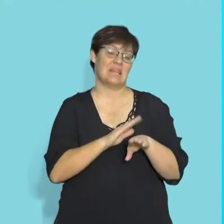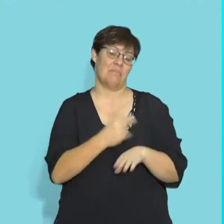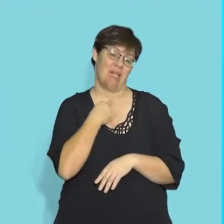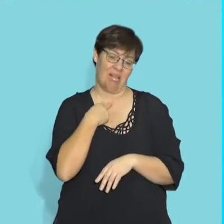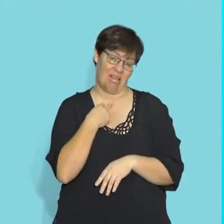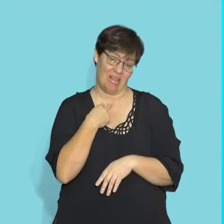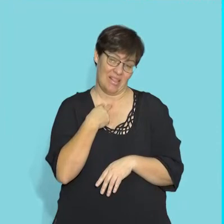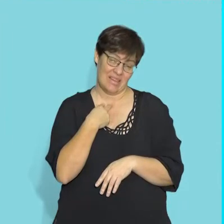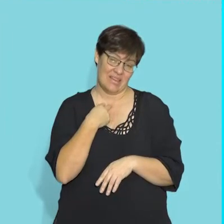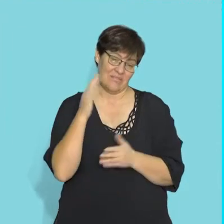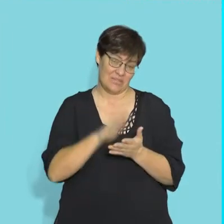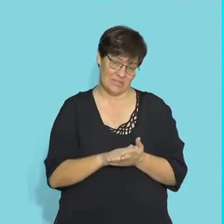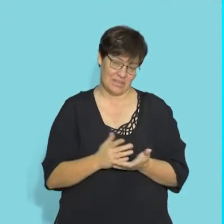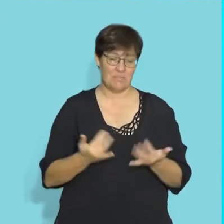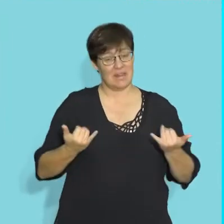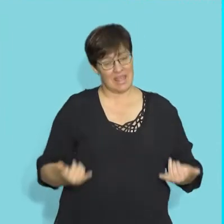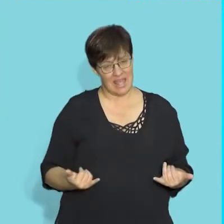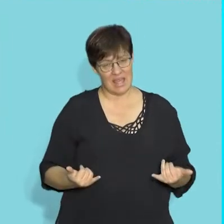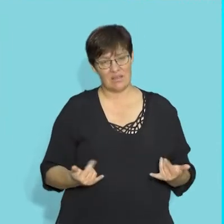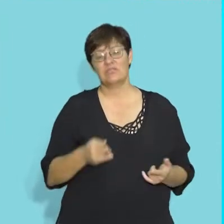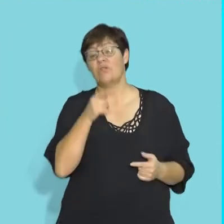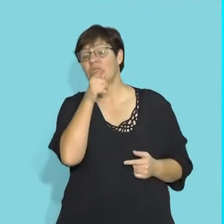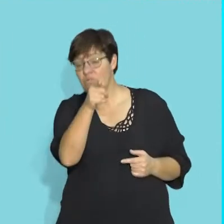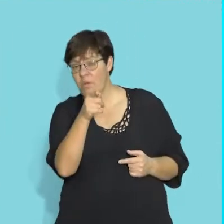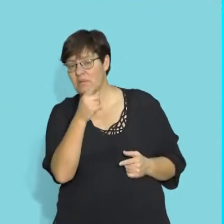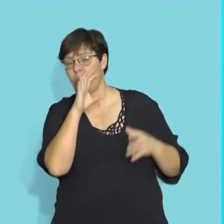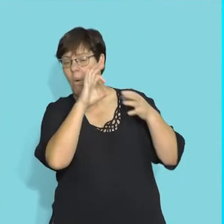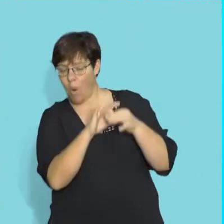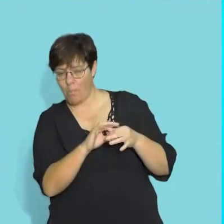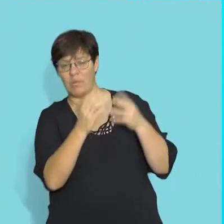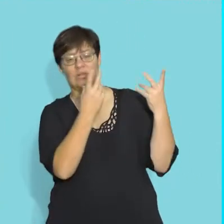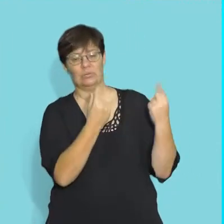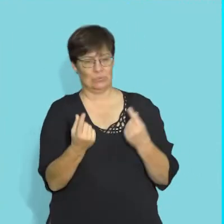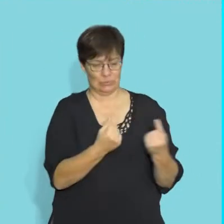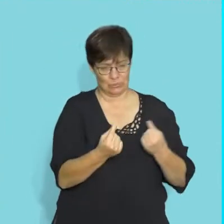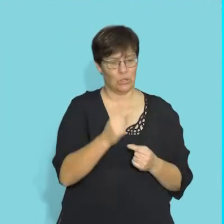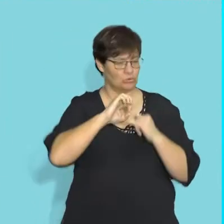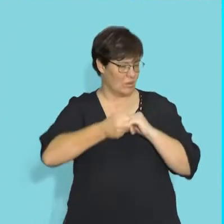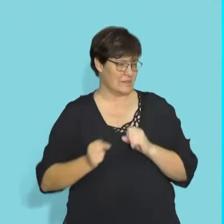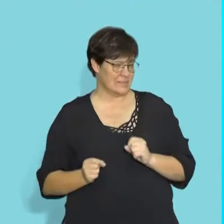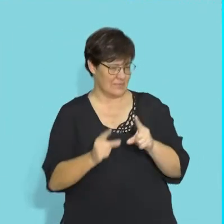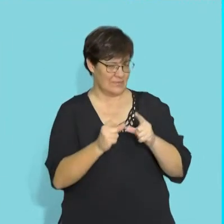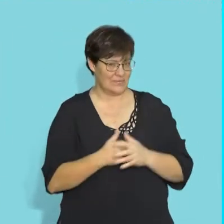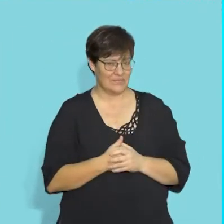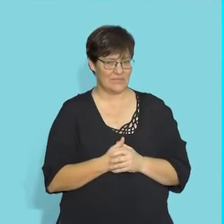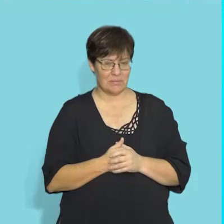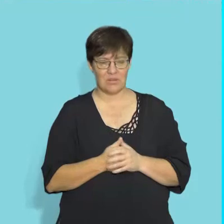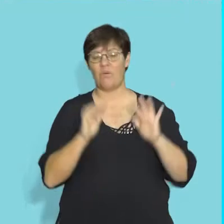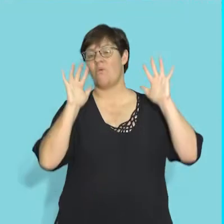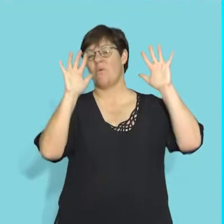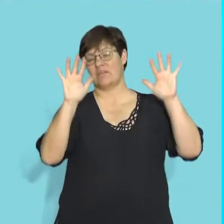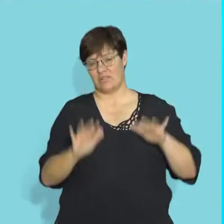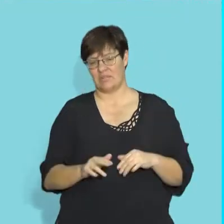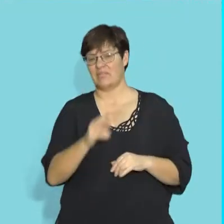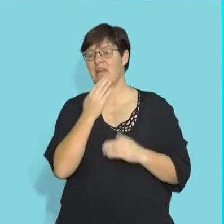I don't have time to finish that at here, so I'd like you to finish that at home, wherever you are. But